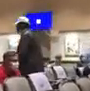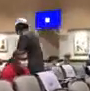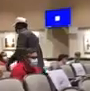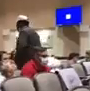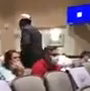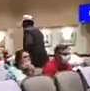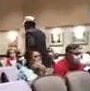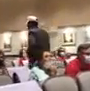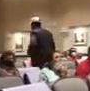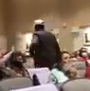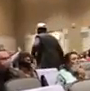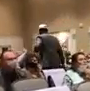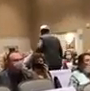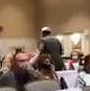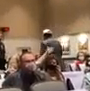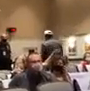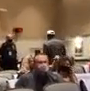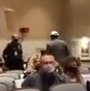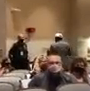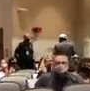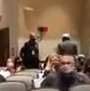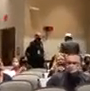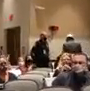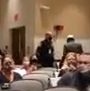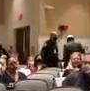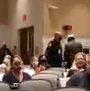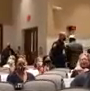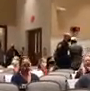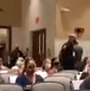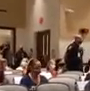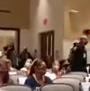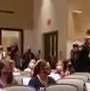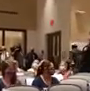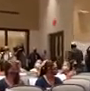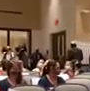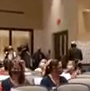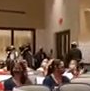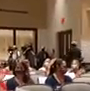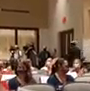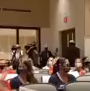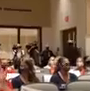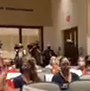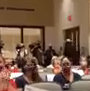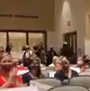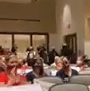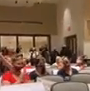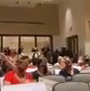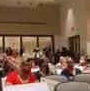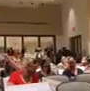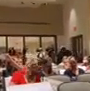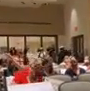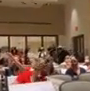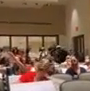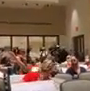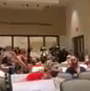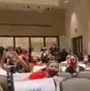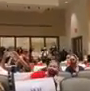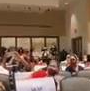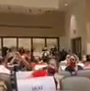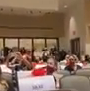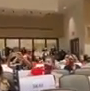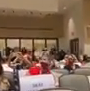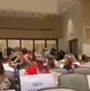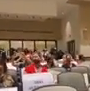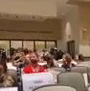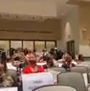Congratulations. Appreciate it. Finally, somebody's speaking sense here. Finally.